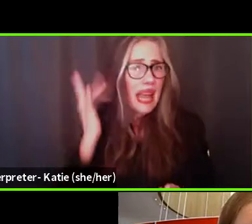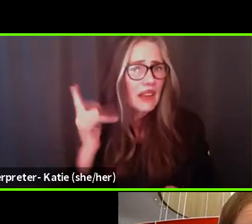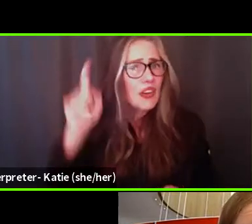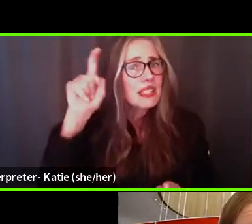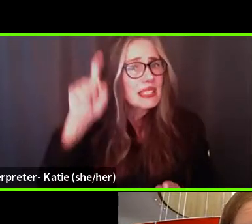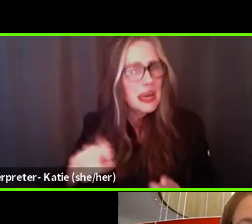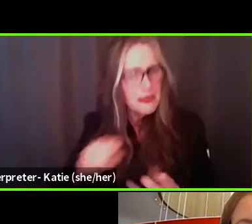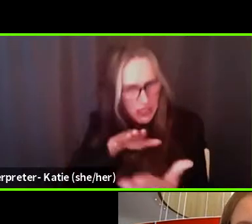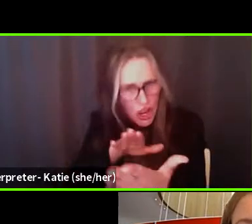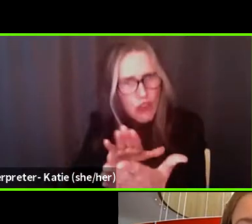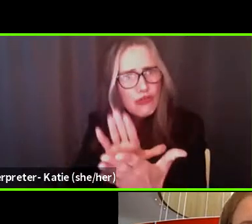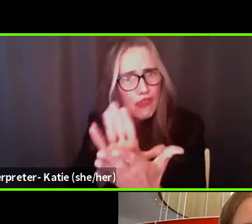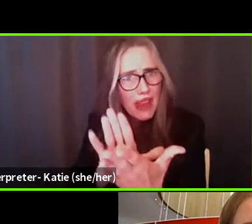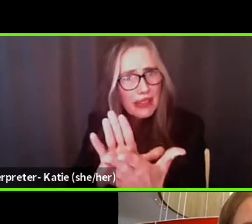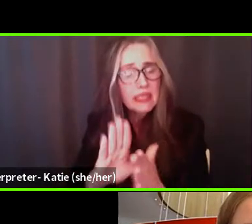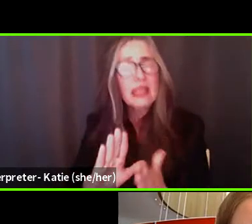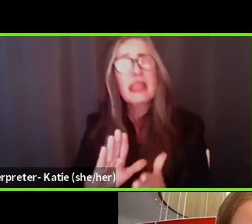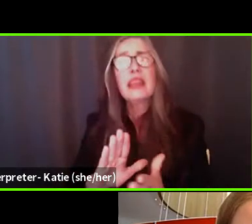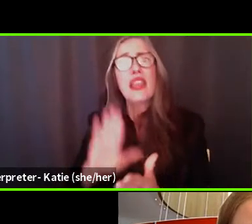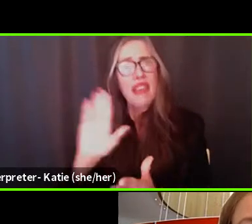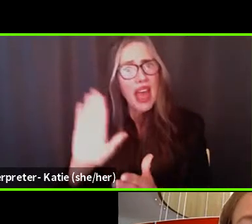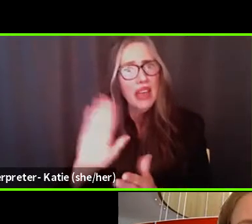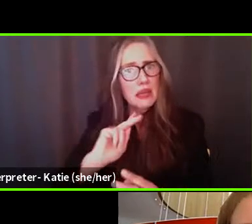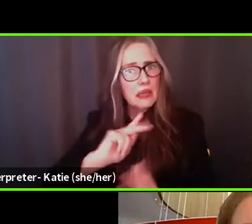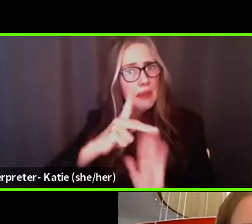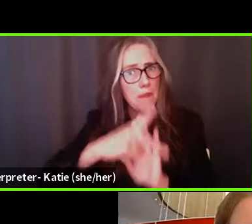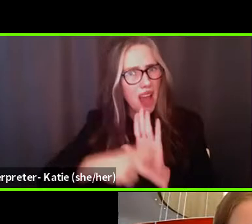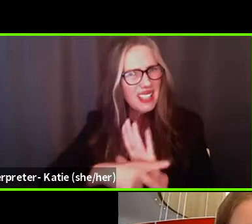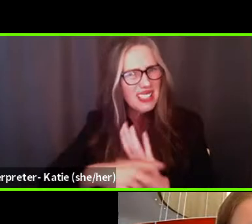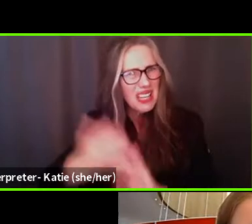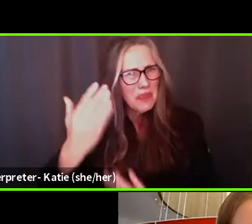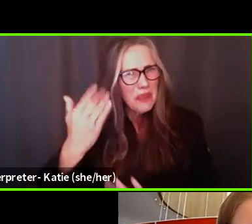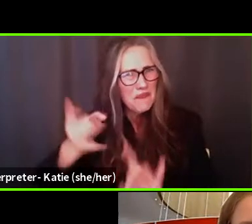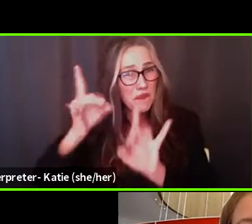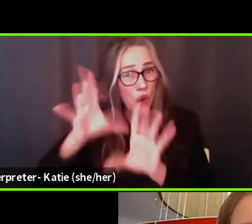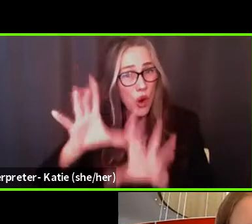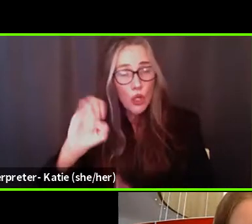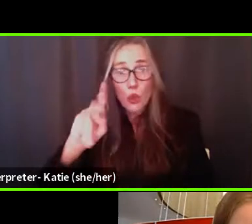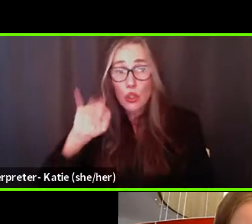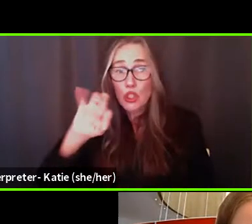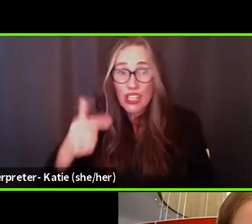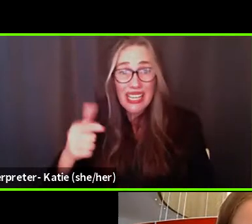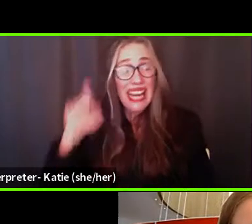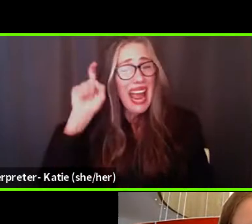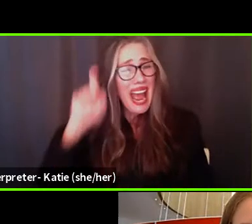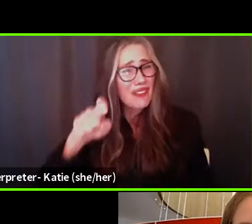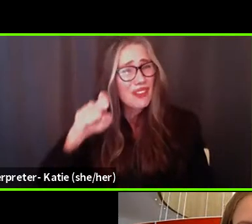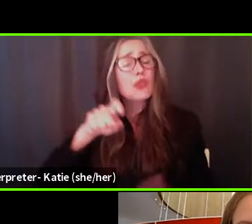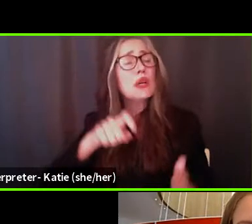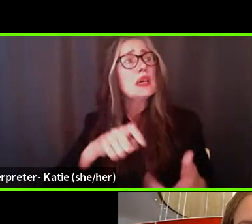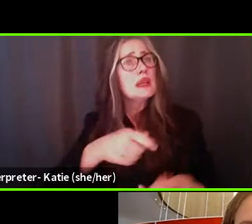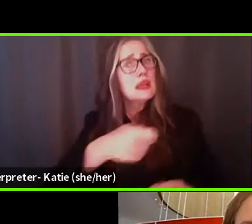reparations boldly commit to ensuring that it will not happen again